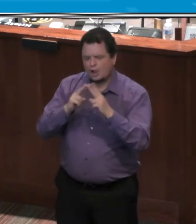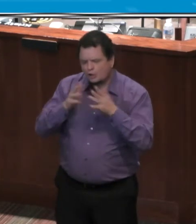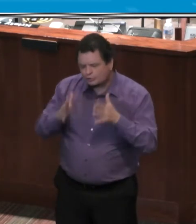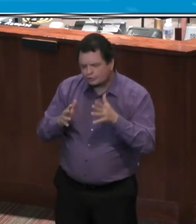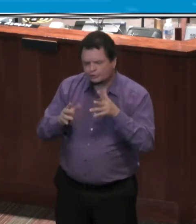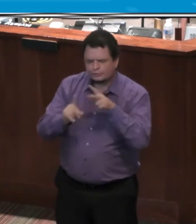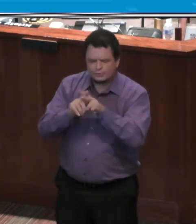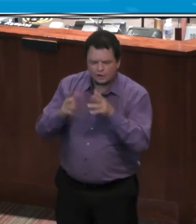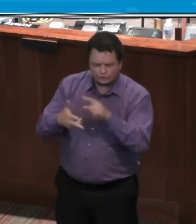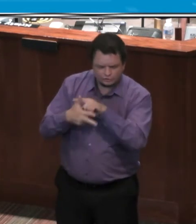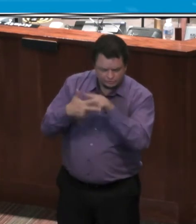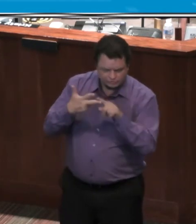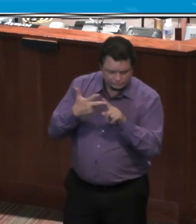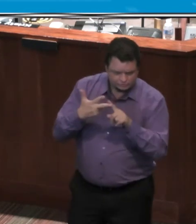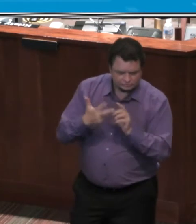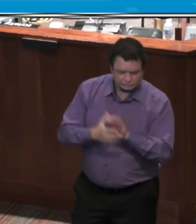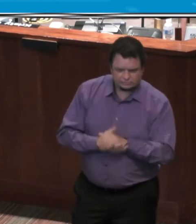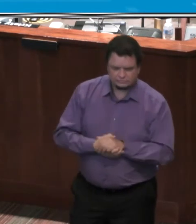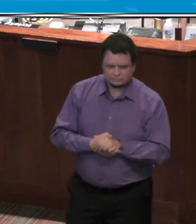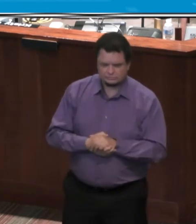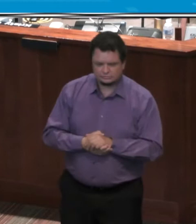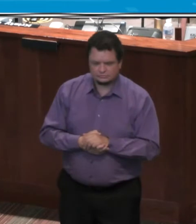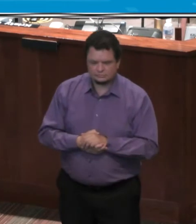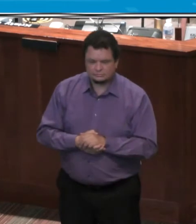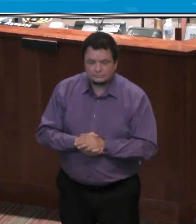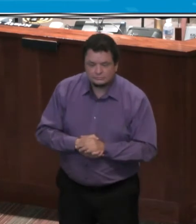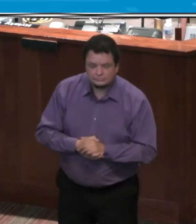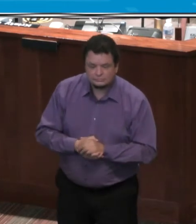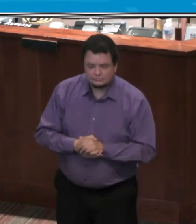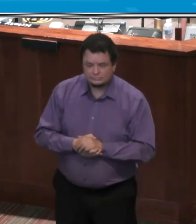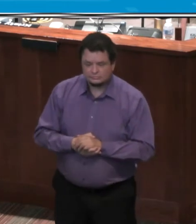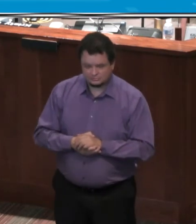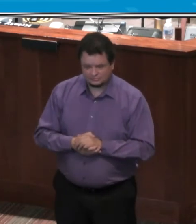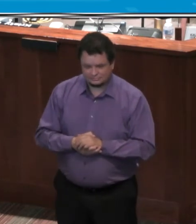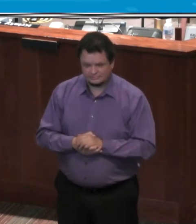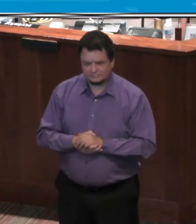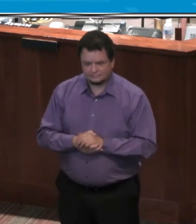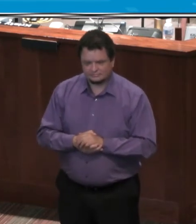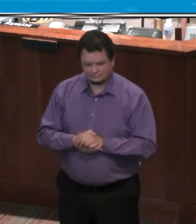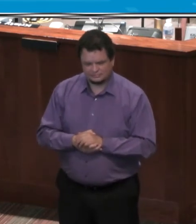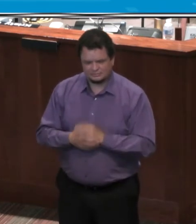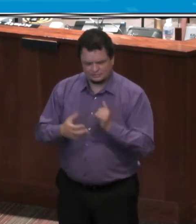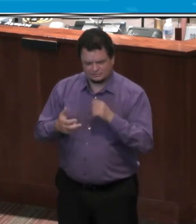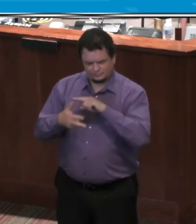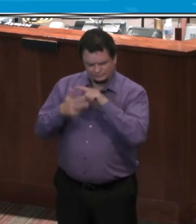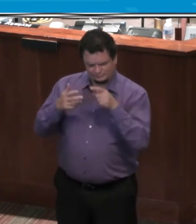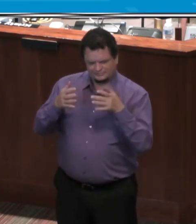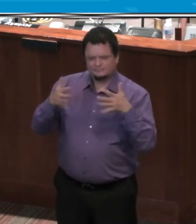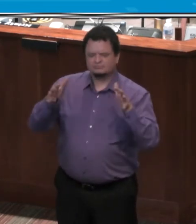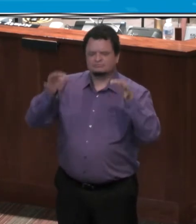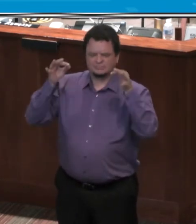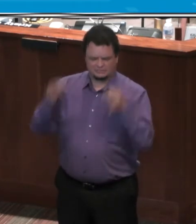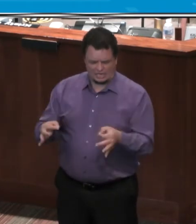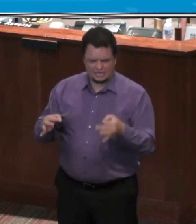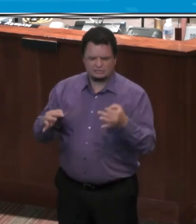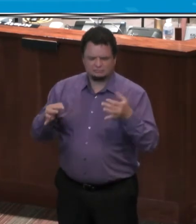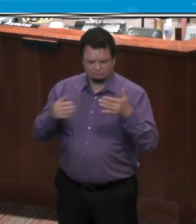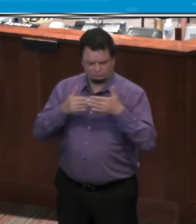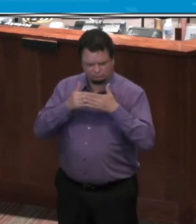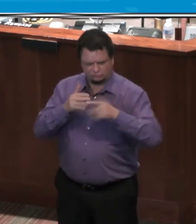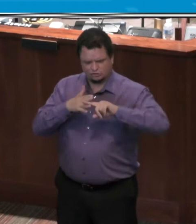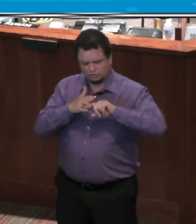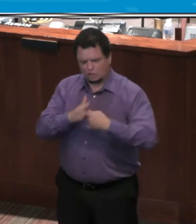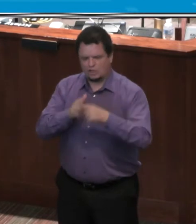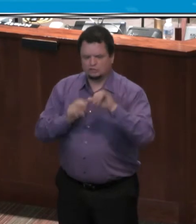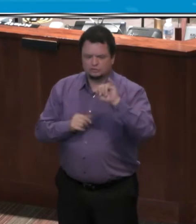then, thank you, Kathy. And then, of course, had to rapidly change our approach. So the focus groups no longer happened, as it didn't seem